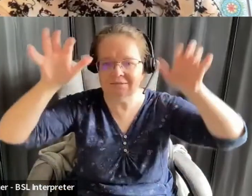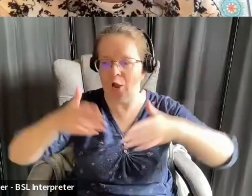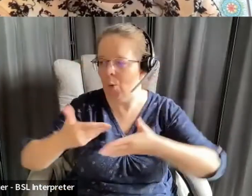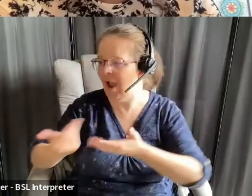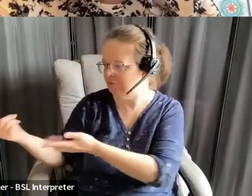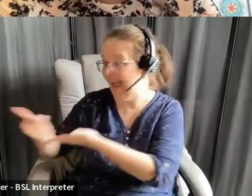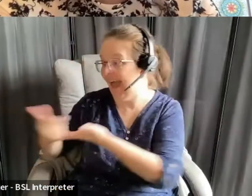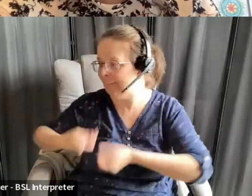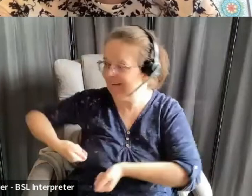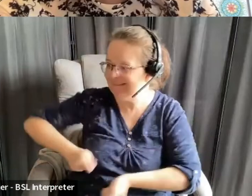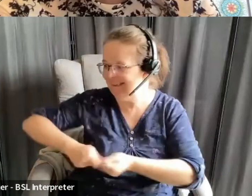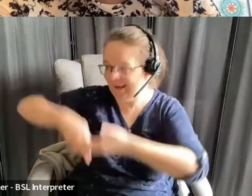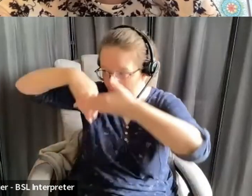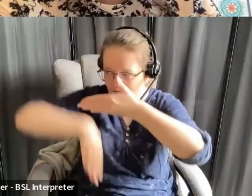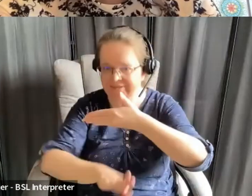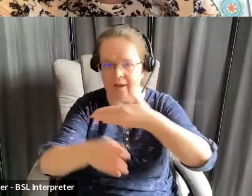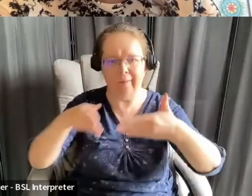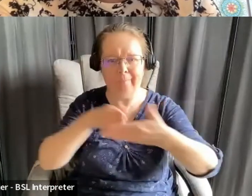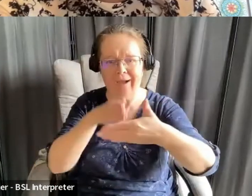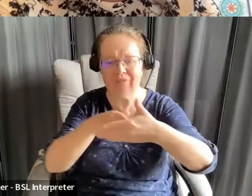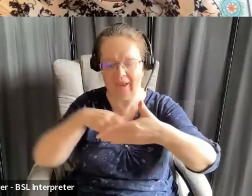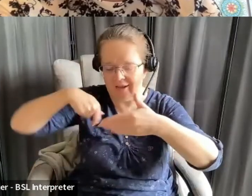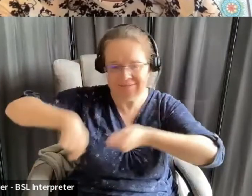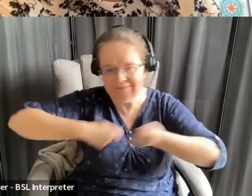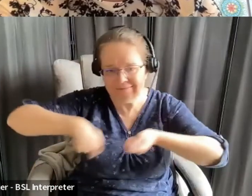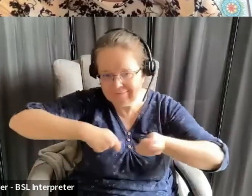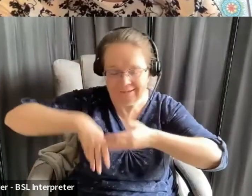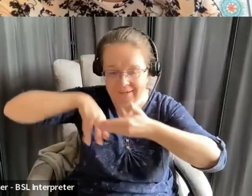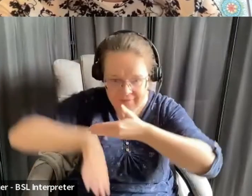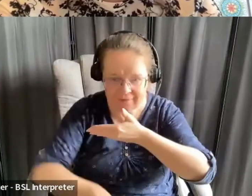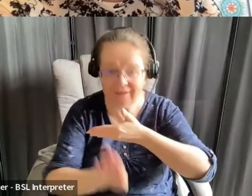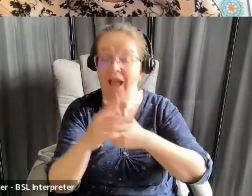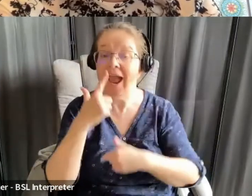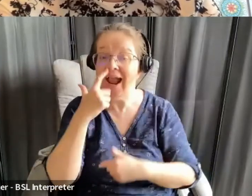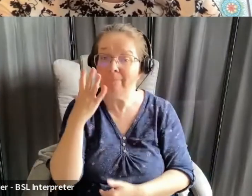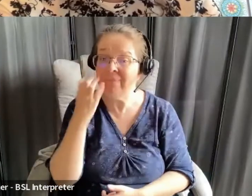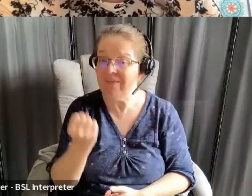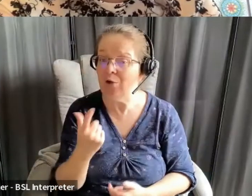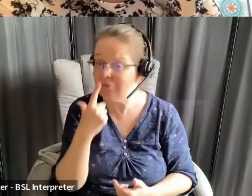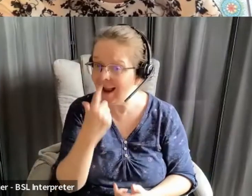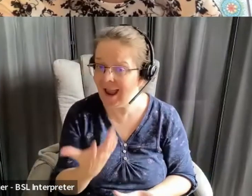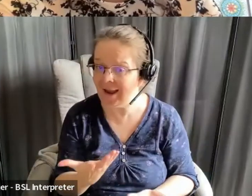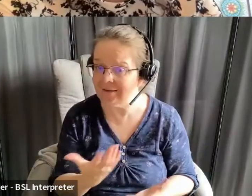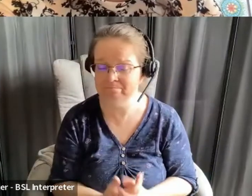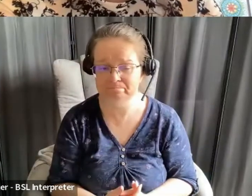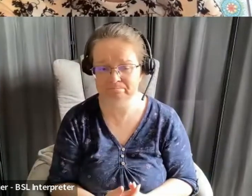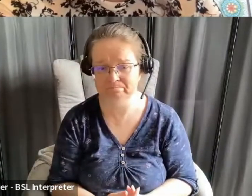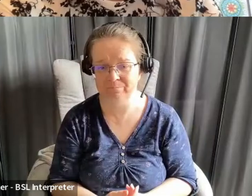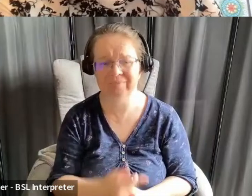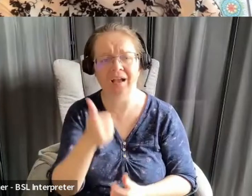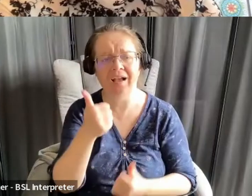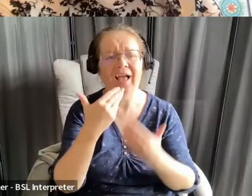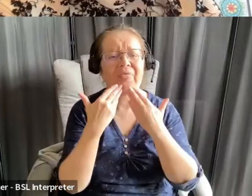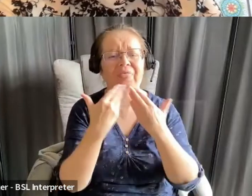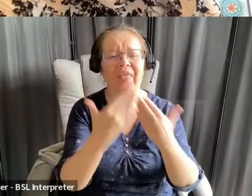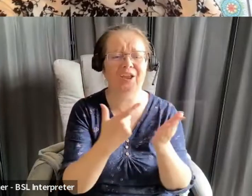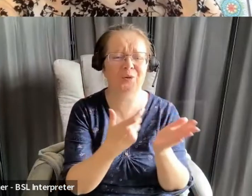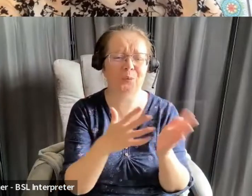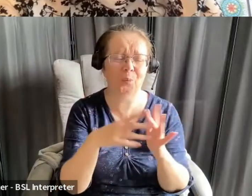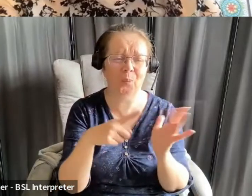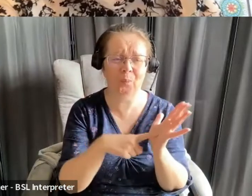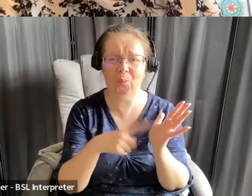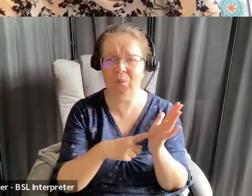the tunnel. It can be found. So thank you, Will. Keep going. You know